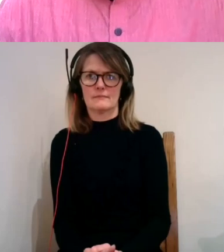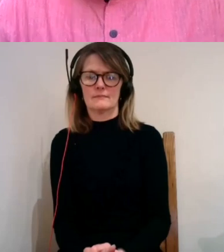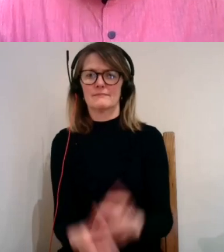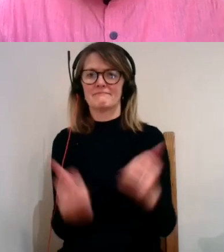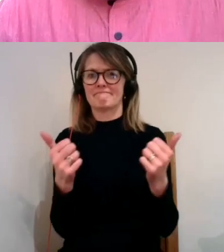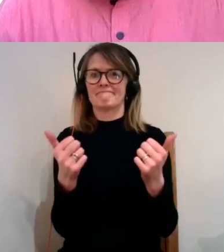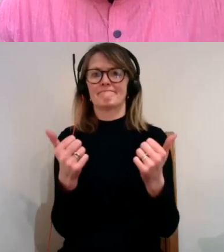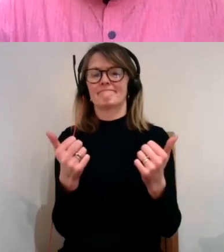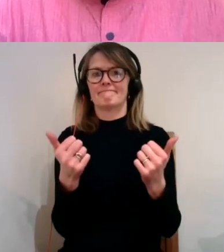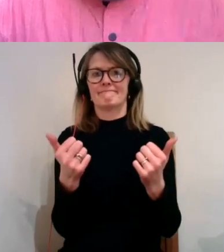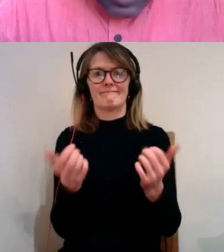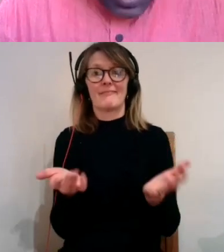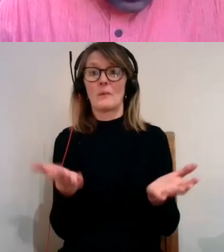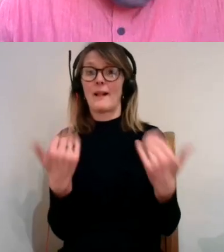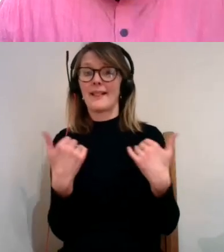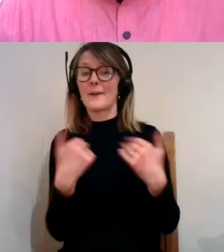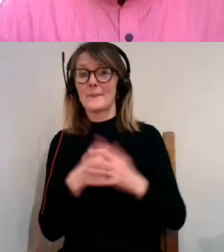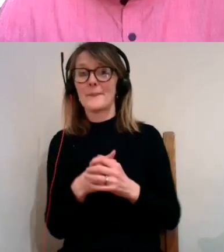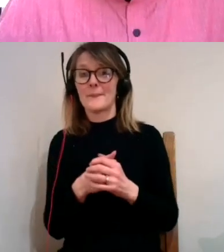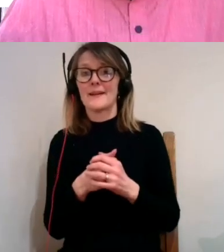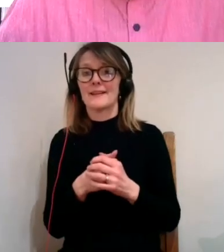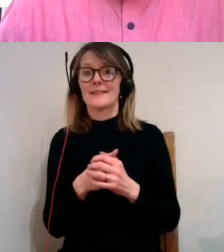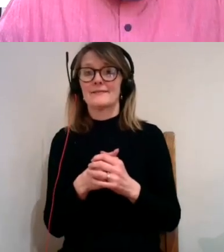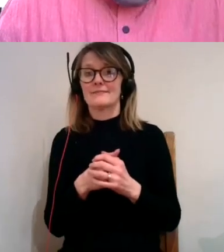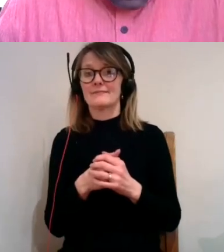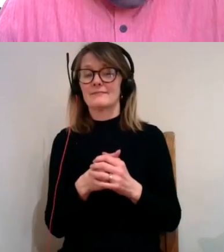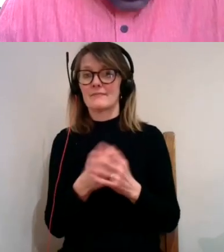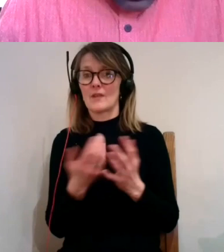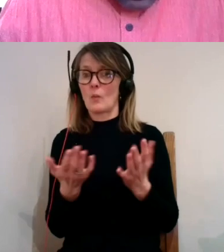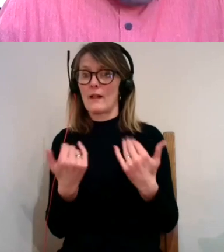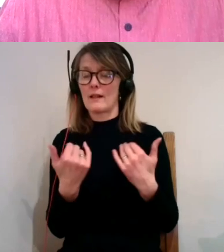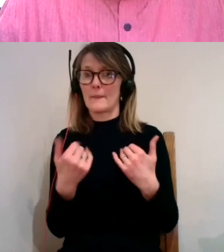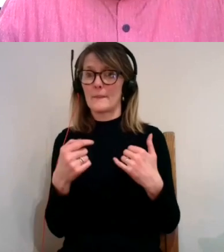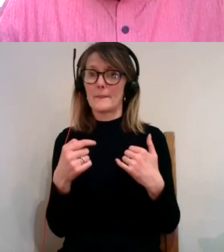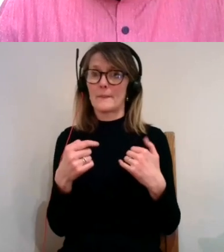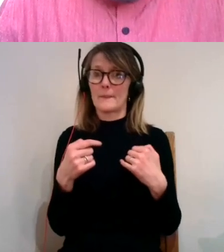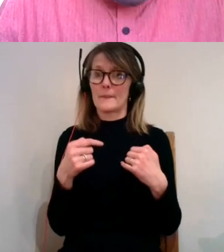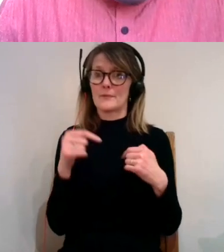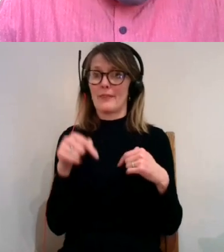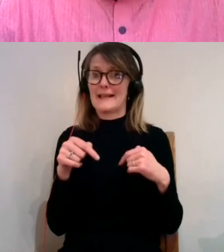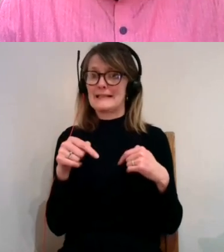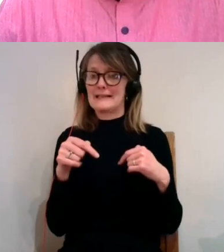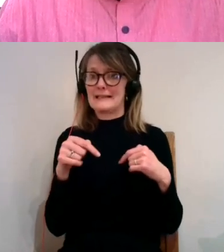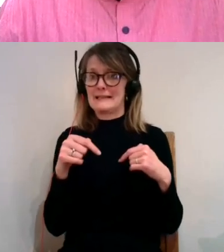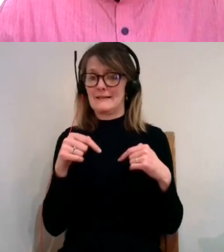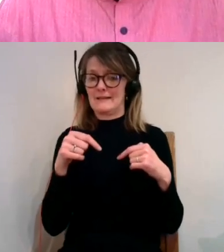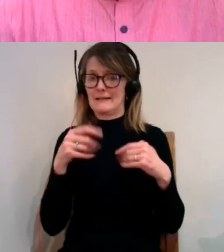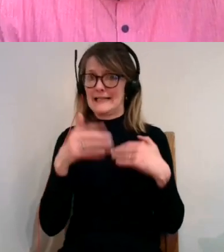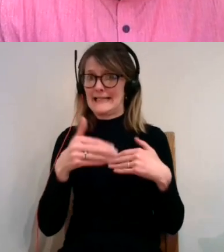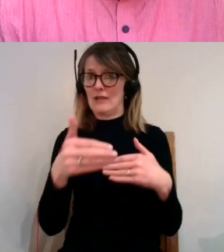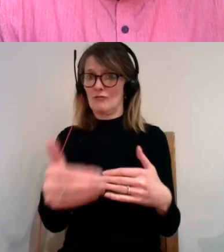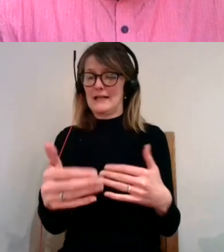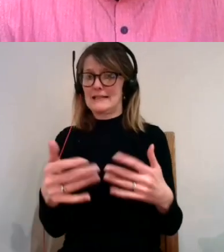Okay, welcome back again. Welcome to this series on power in the Church